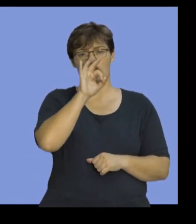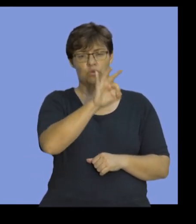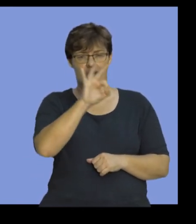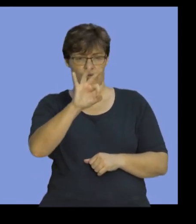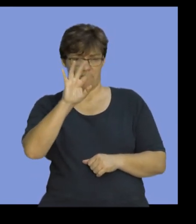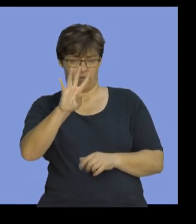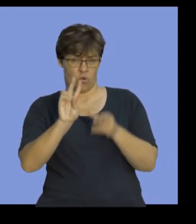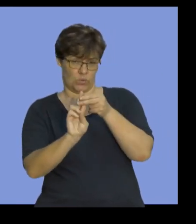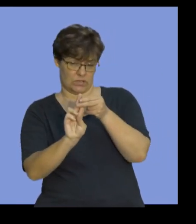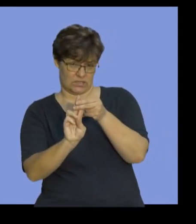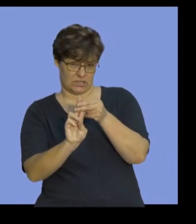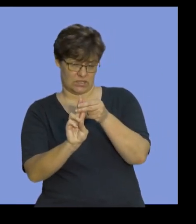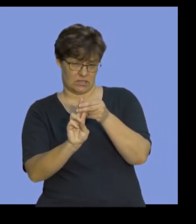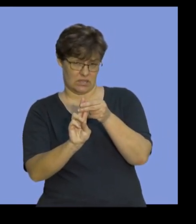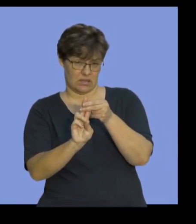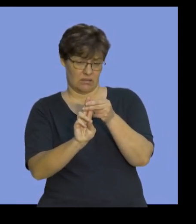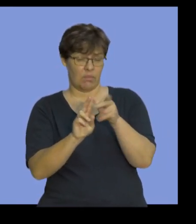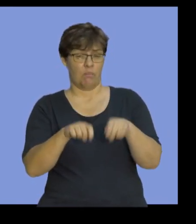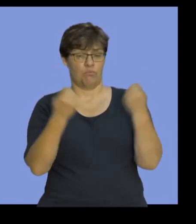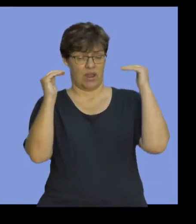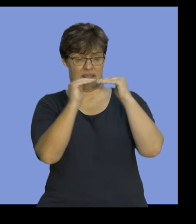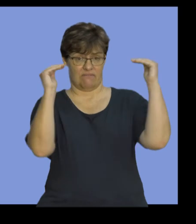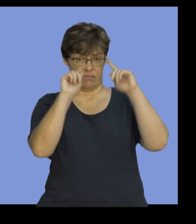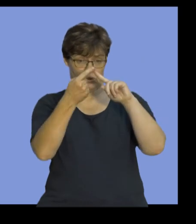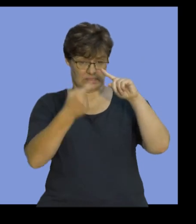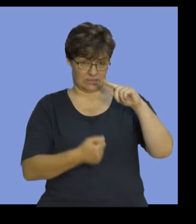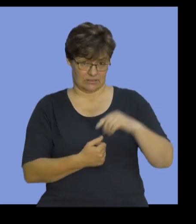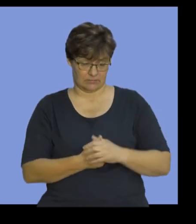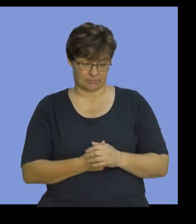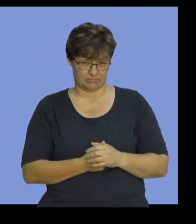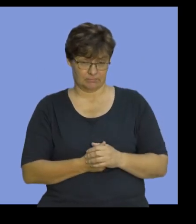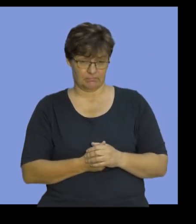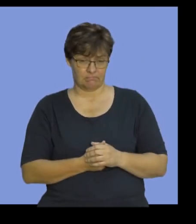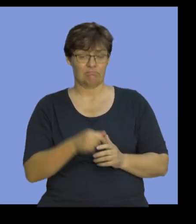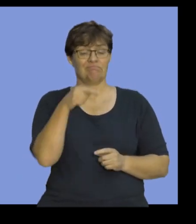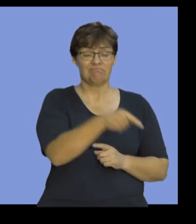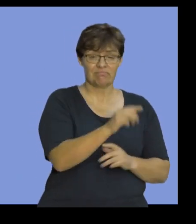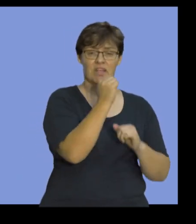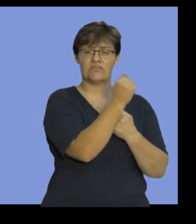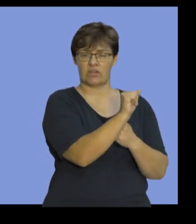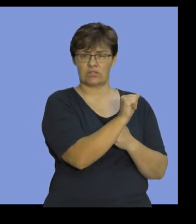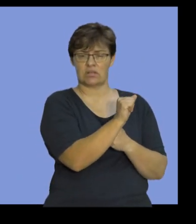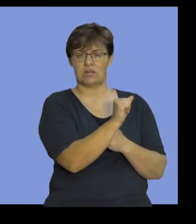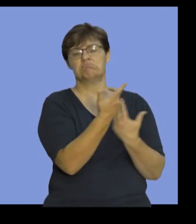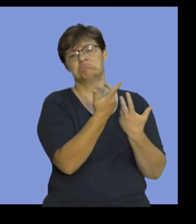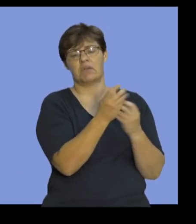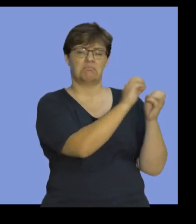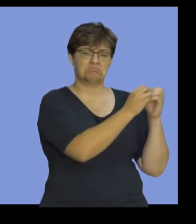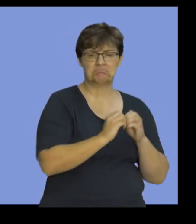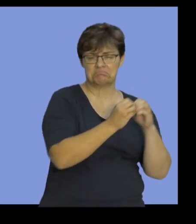6,334 units was my break-even point, right? This factory manufactured